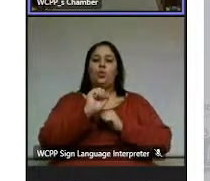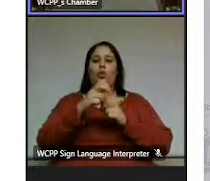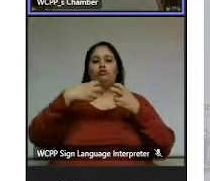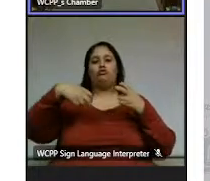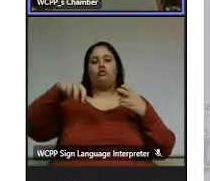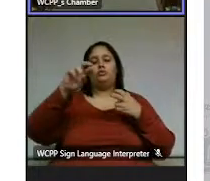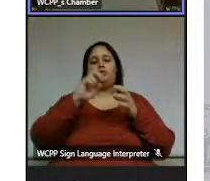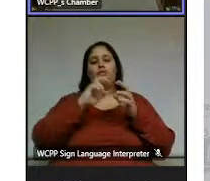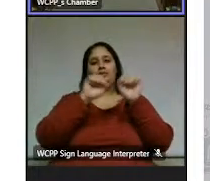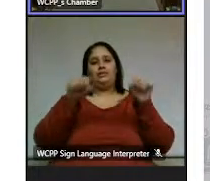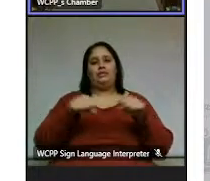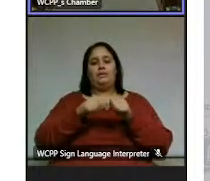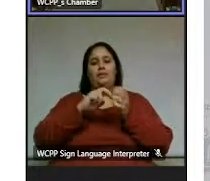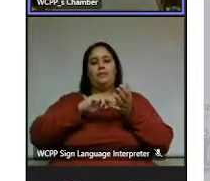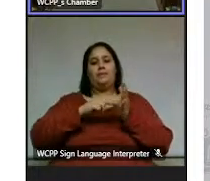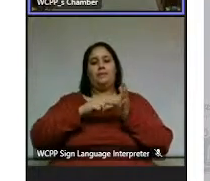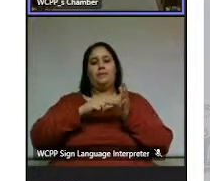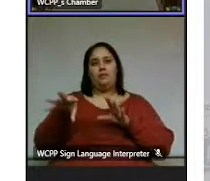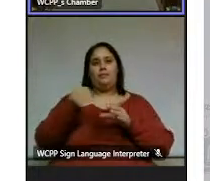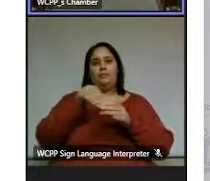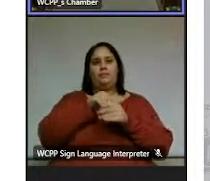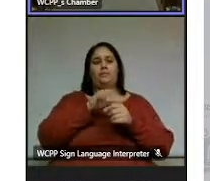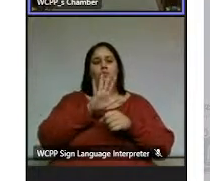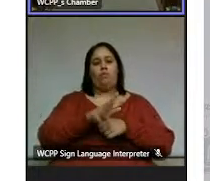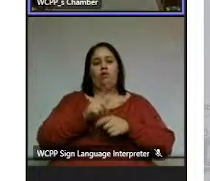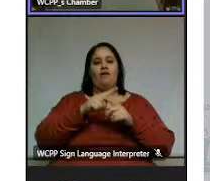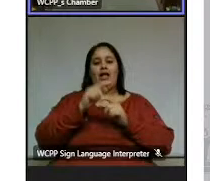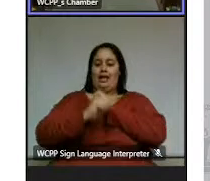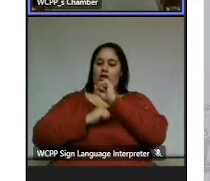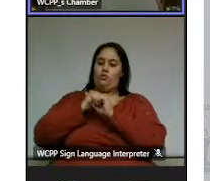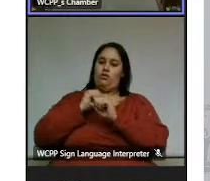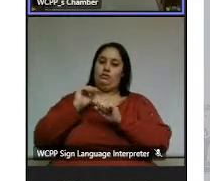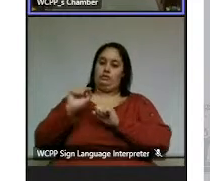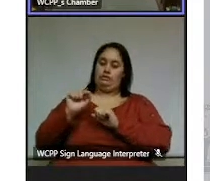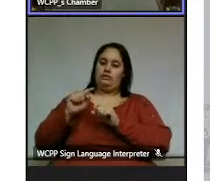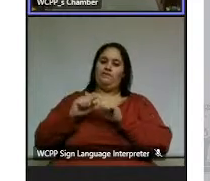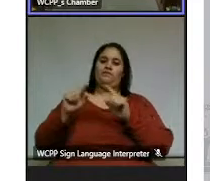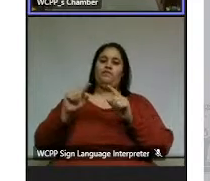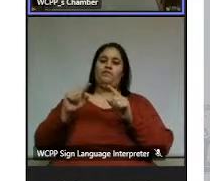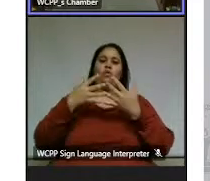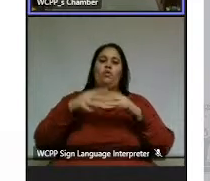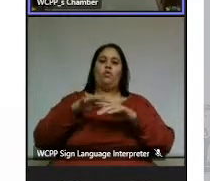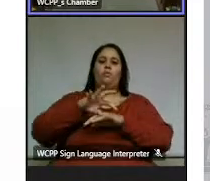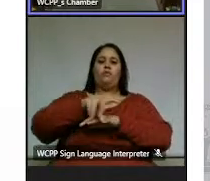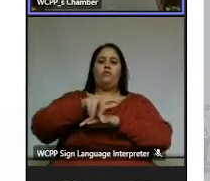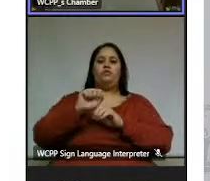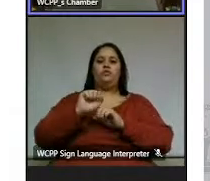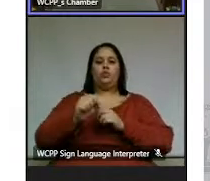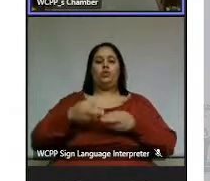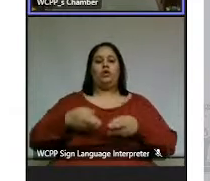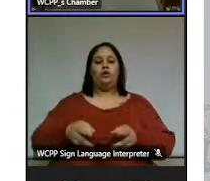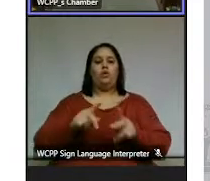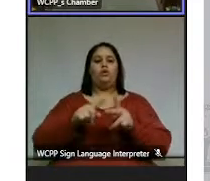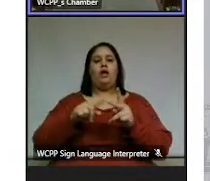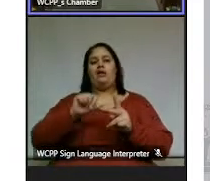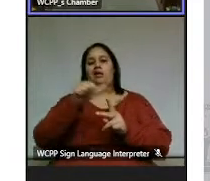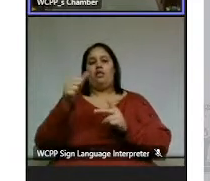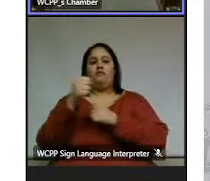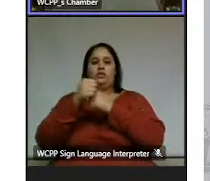planning is to be undertaken annually for the network of provincial roads and other transport infrastructure to